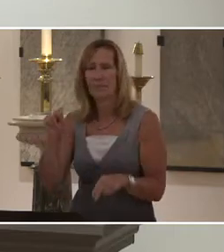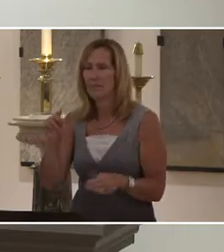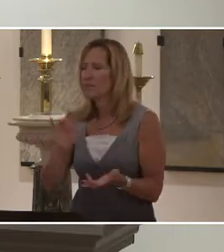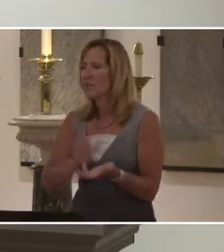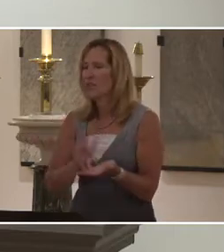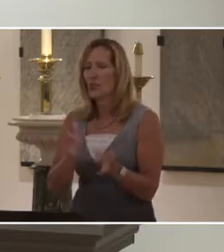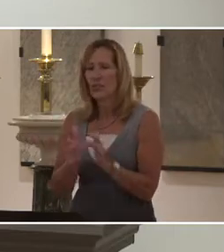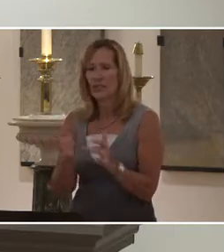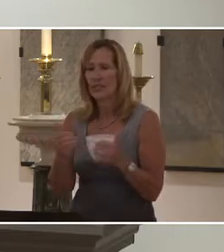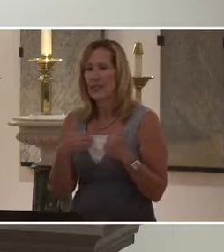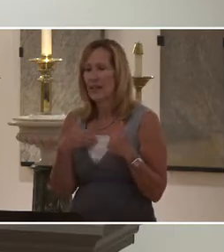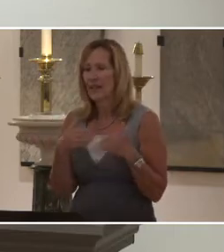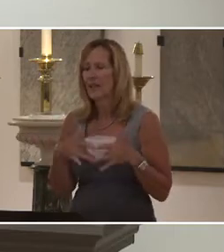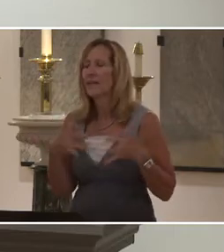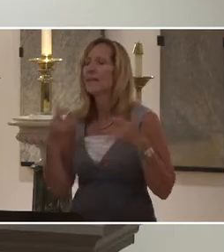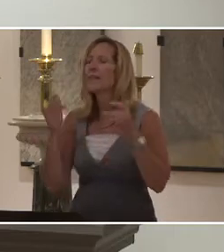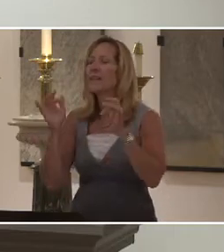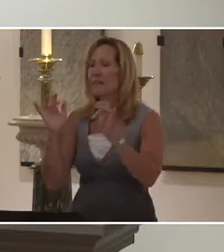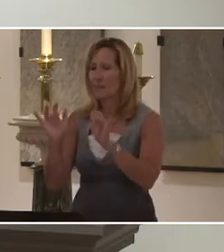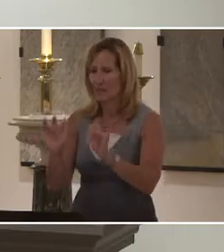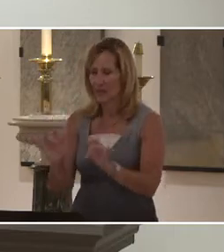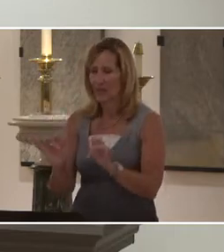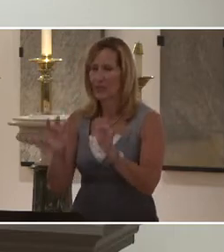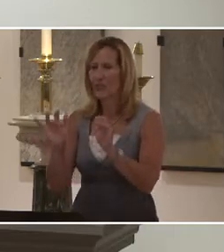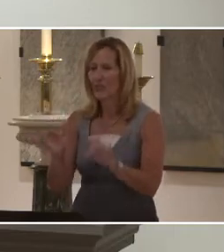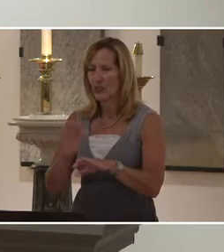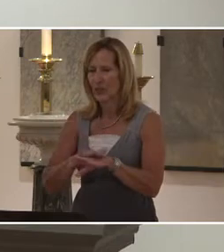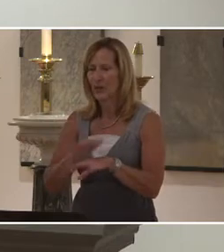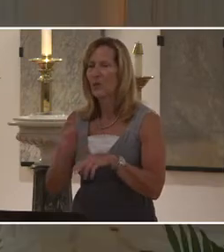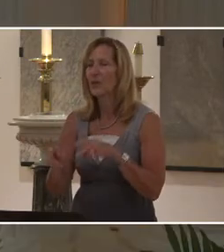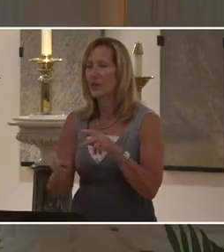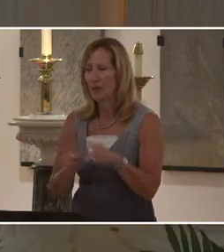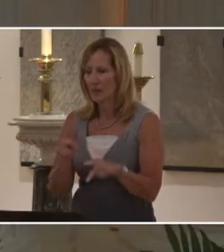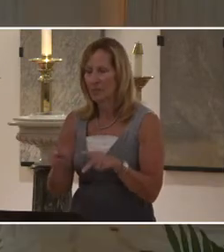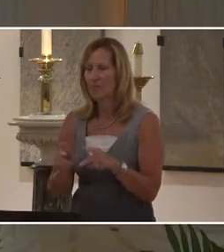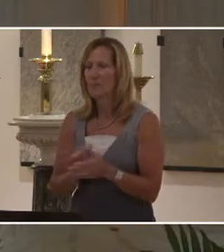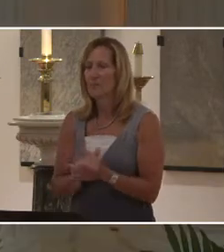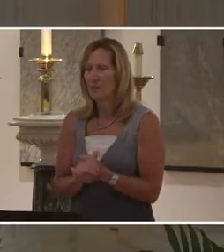Jesus had compassion on them.